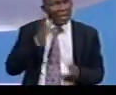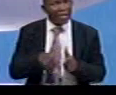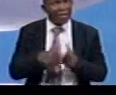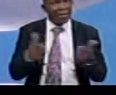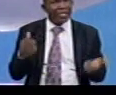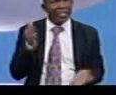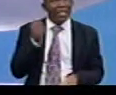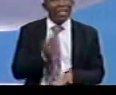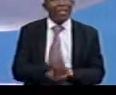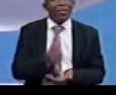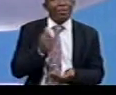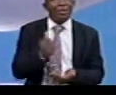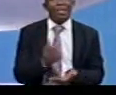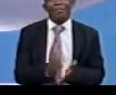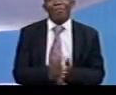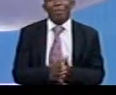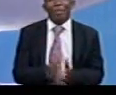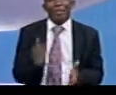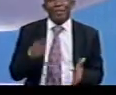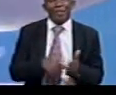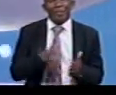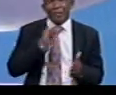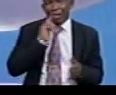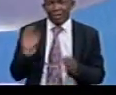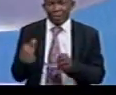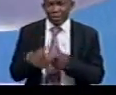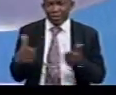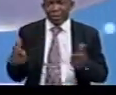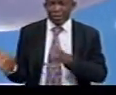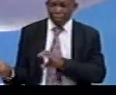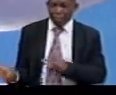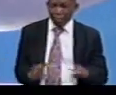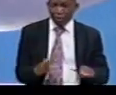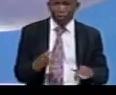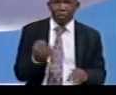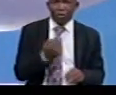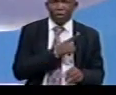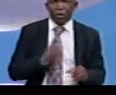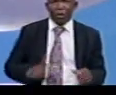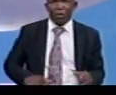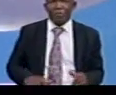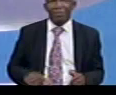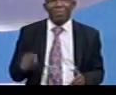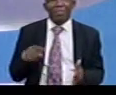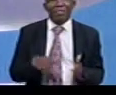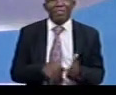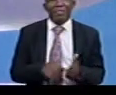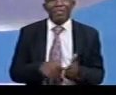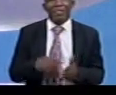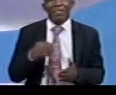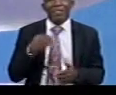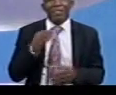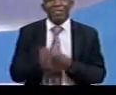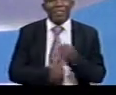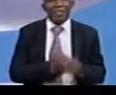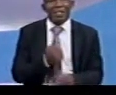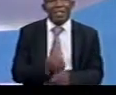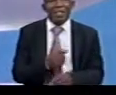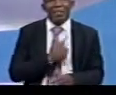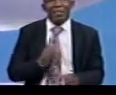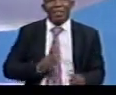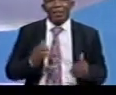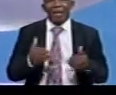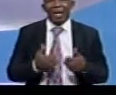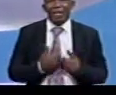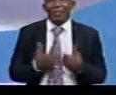amen? There's the mighty move of the power of God. This year, the Lord has used our Father in the Lord. He has